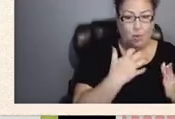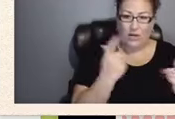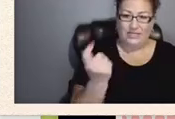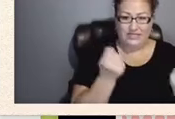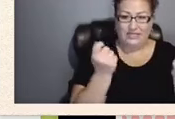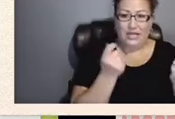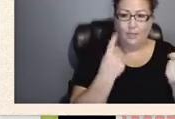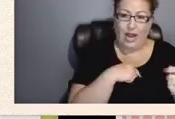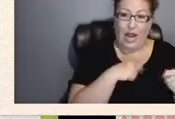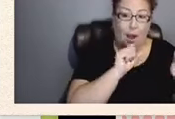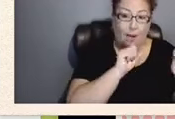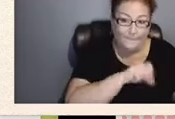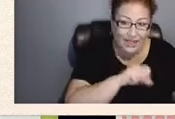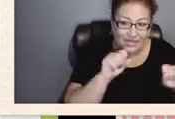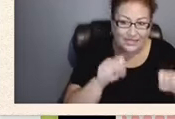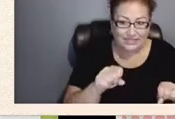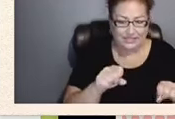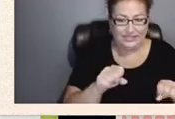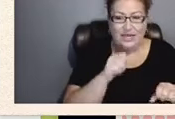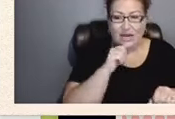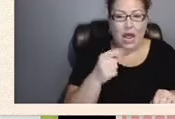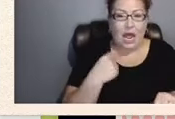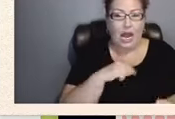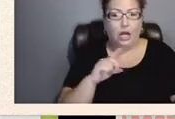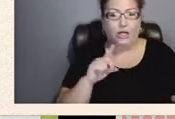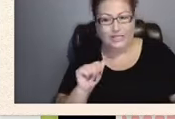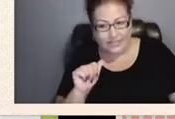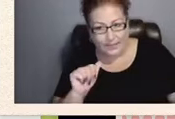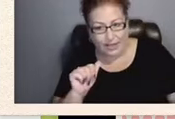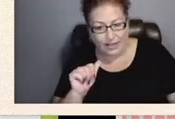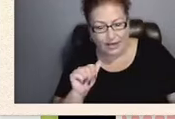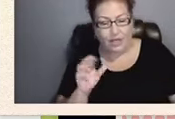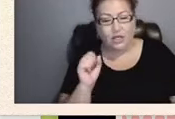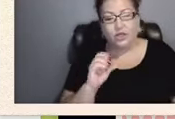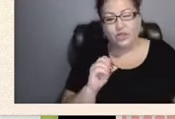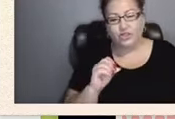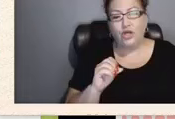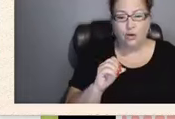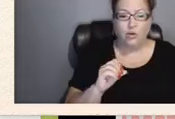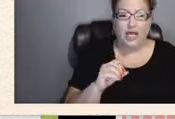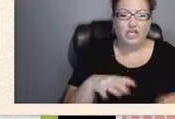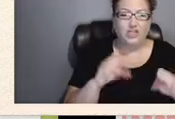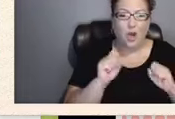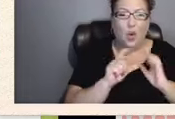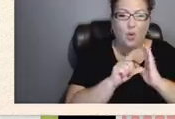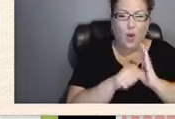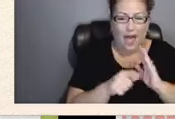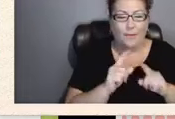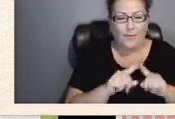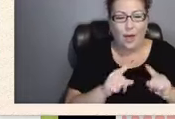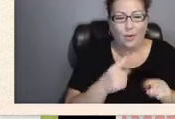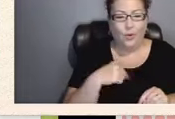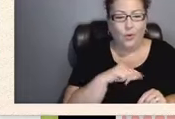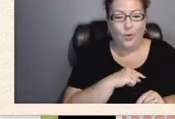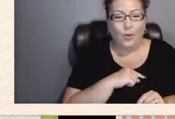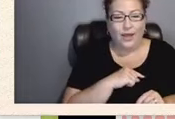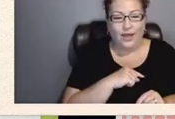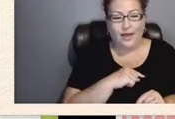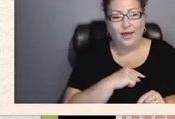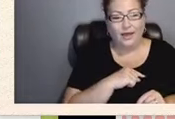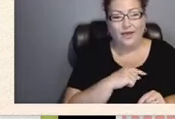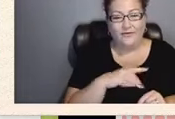ability over our disability. And so it took a while, but we found